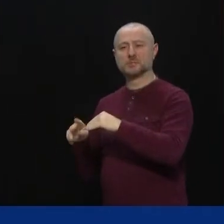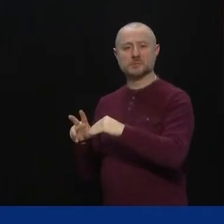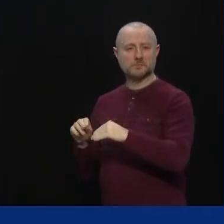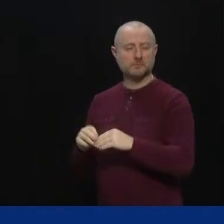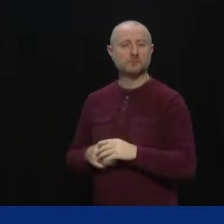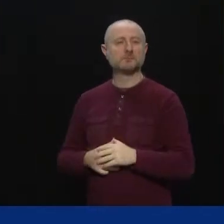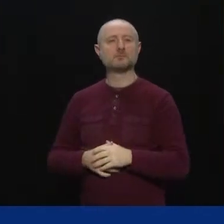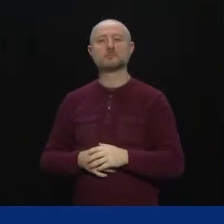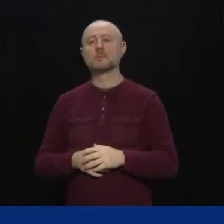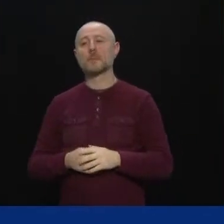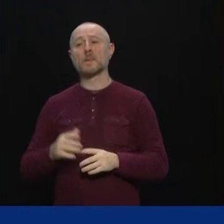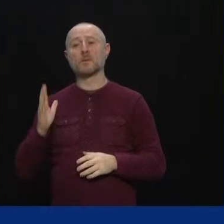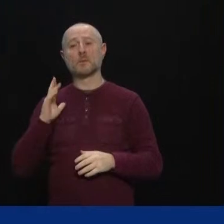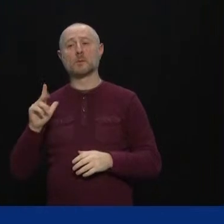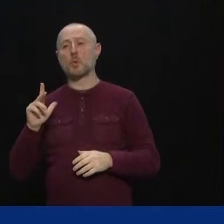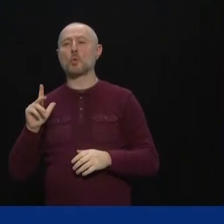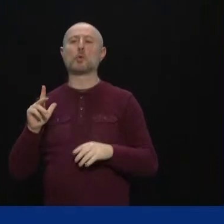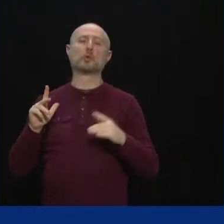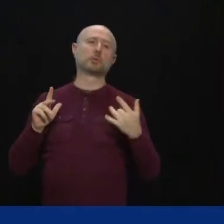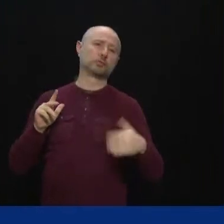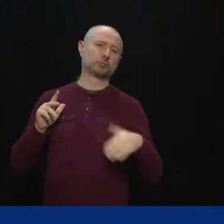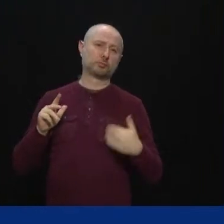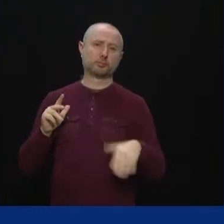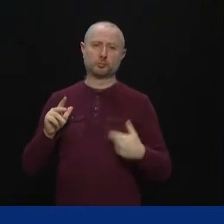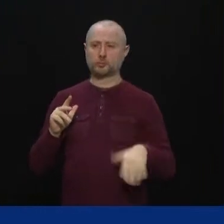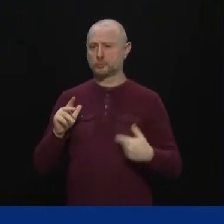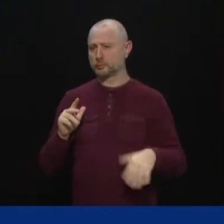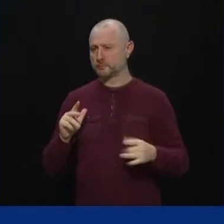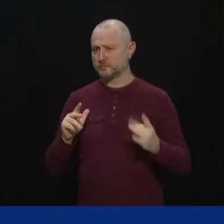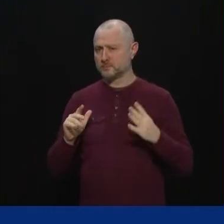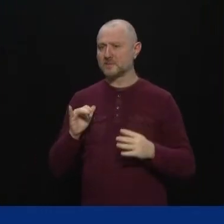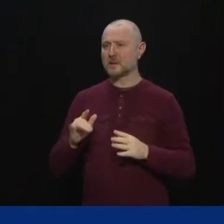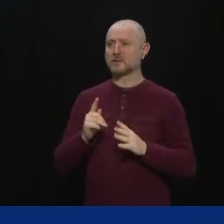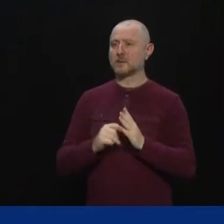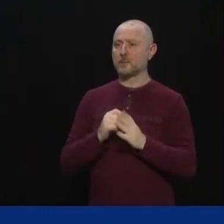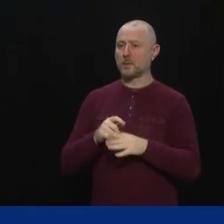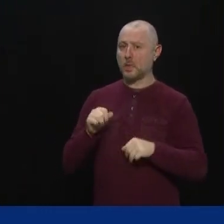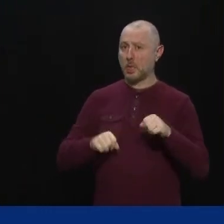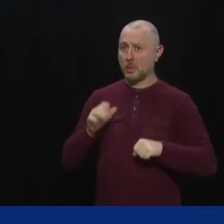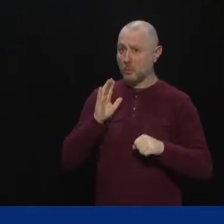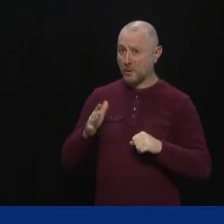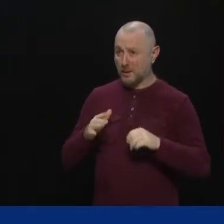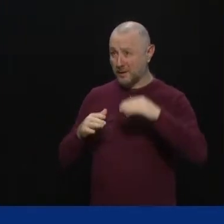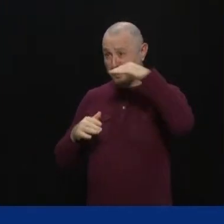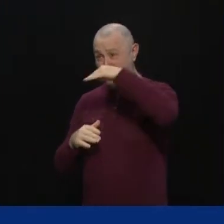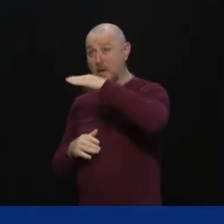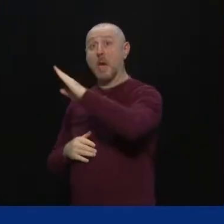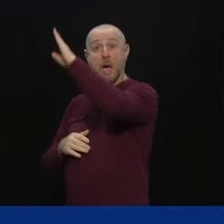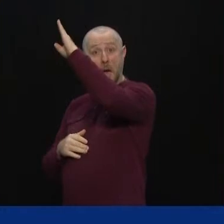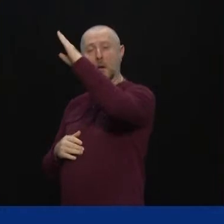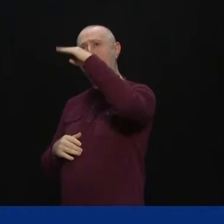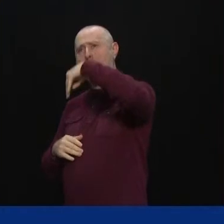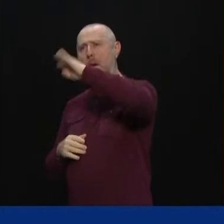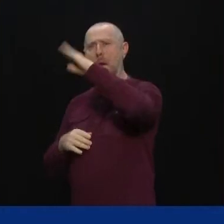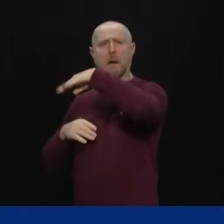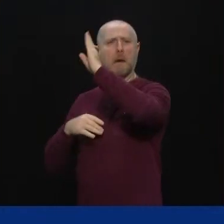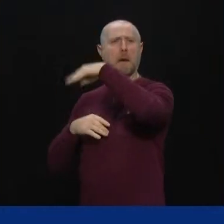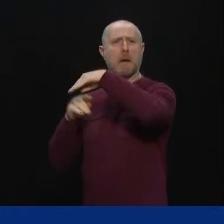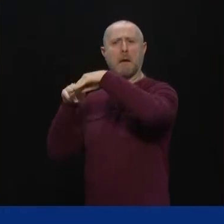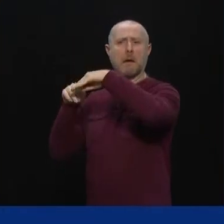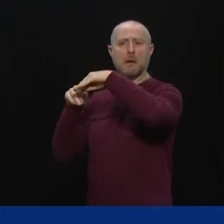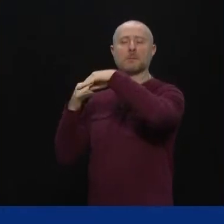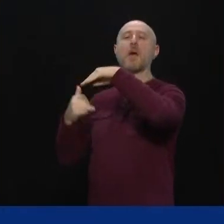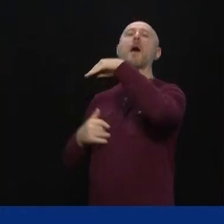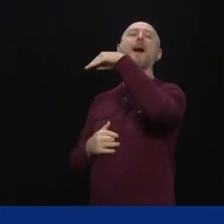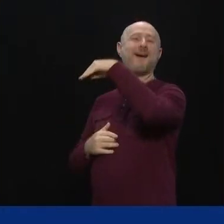numbers, and at that point, we did not know whether we were going continuing up or we start going down. And it started going down,